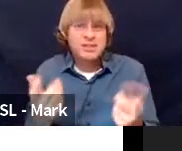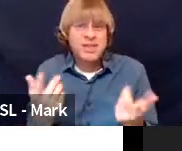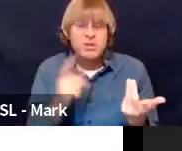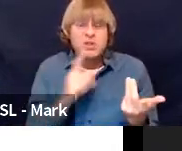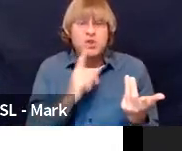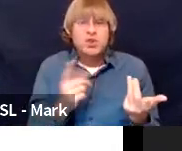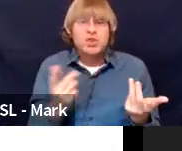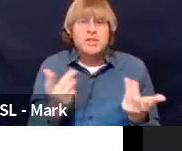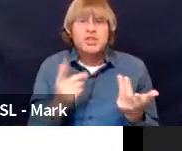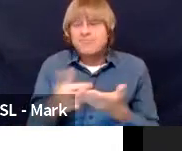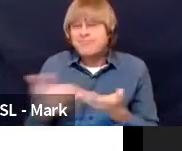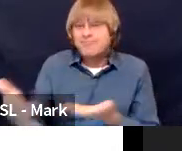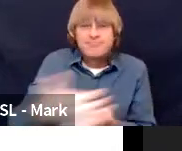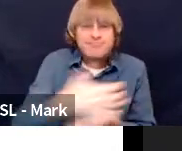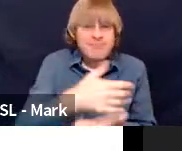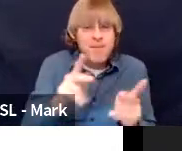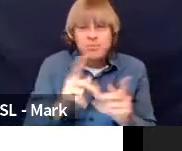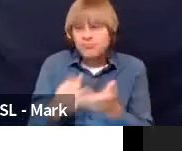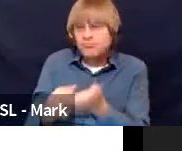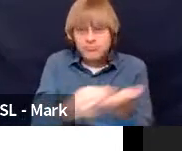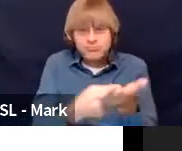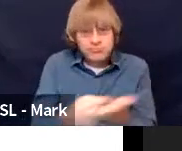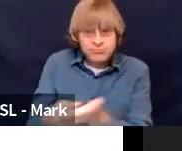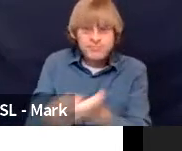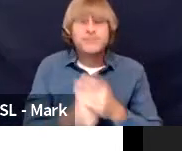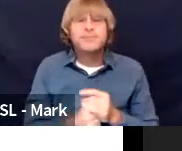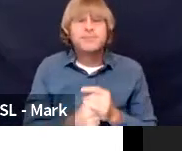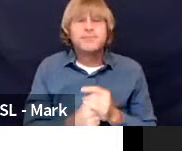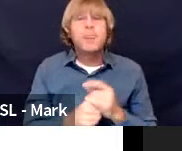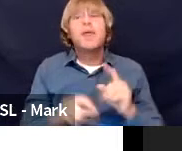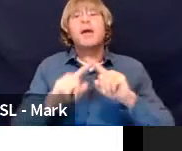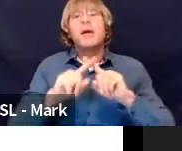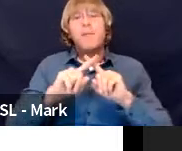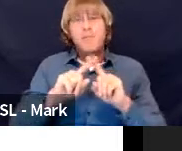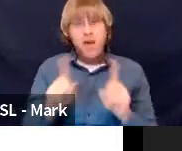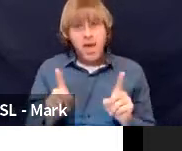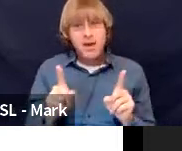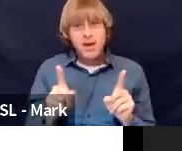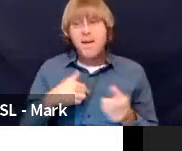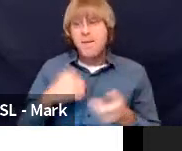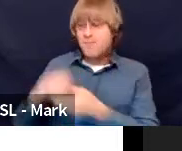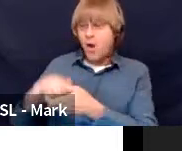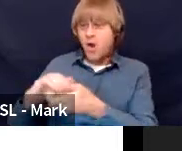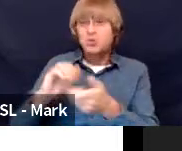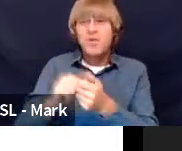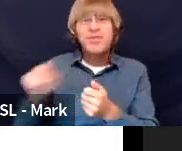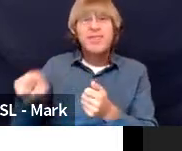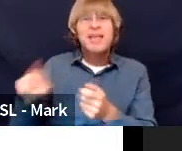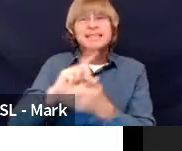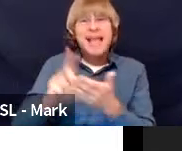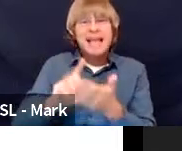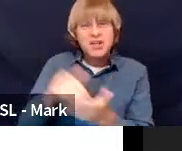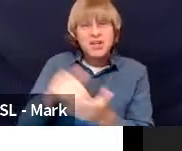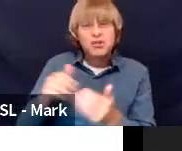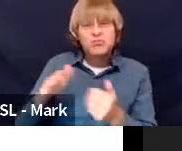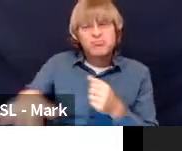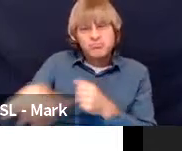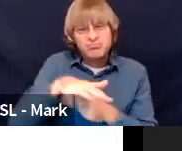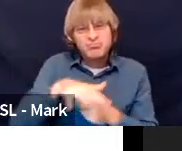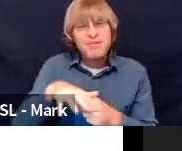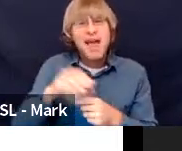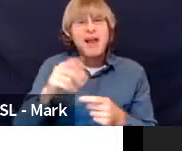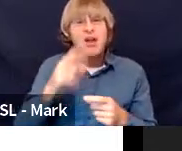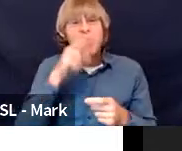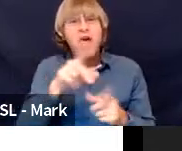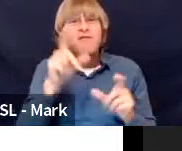was just getting people in the room. But we partner with the Neighborhood Design Center. And if you